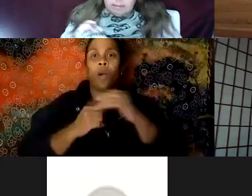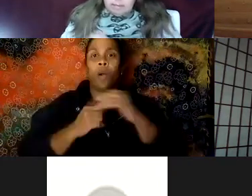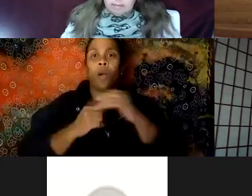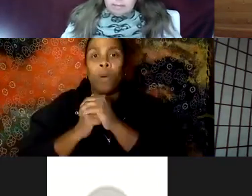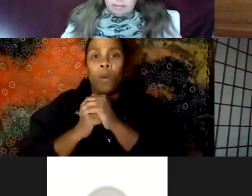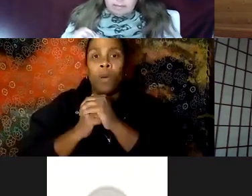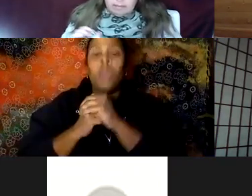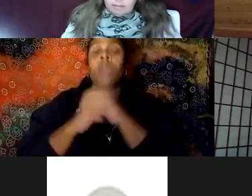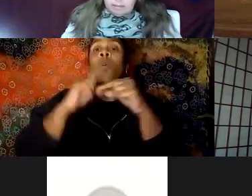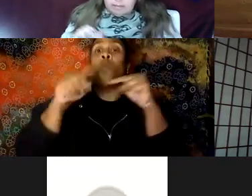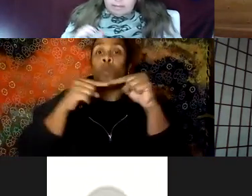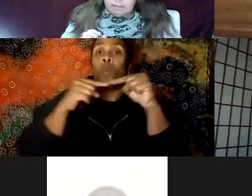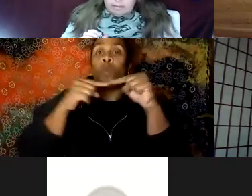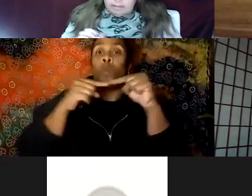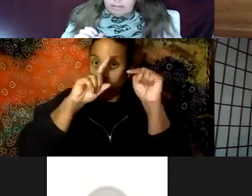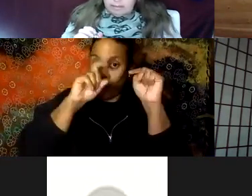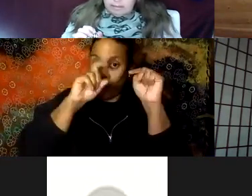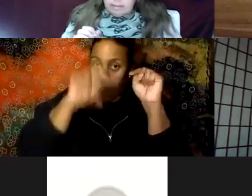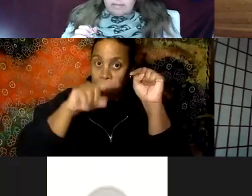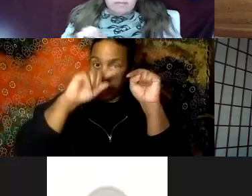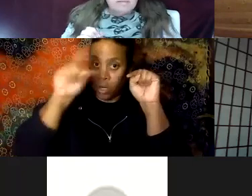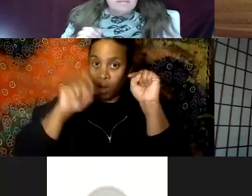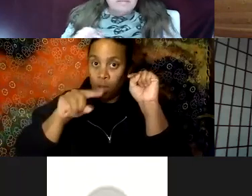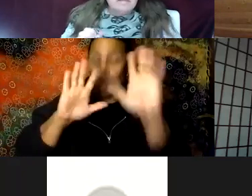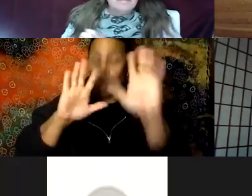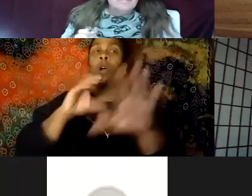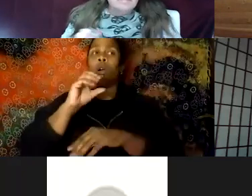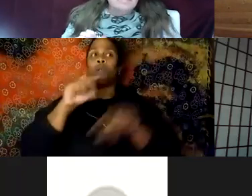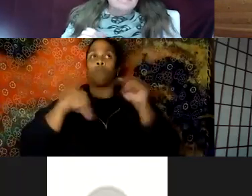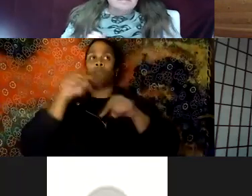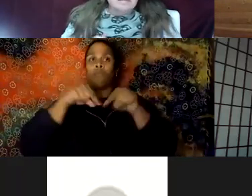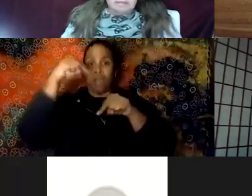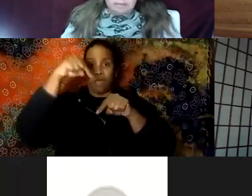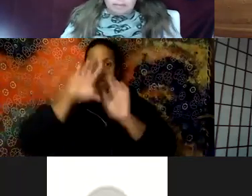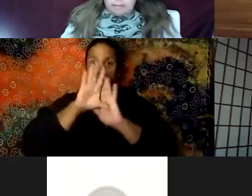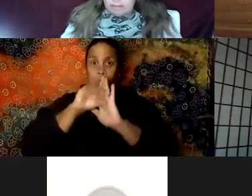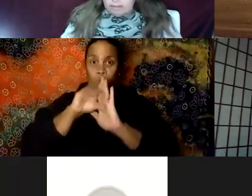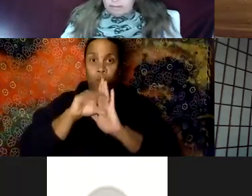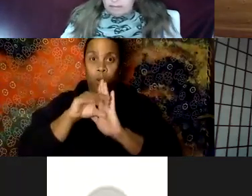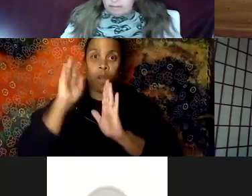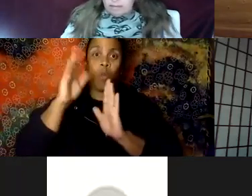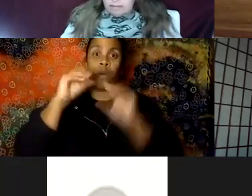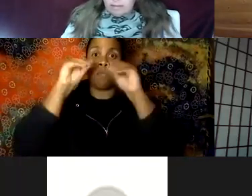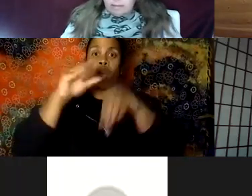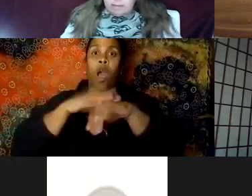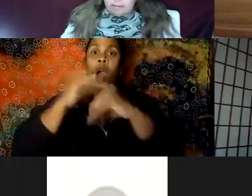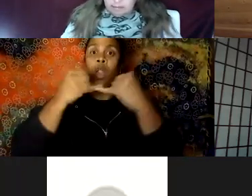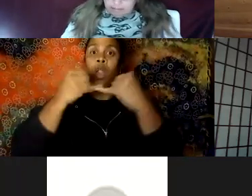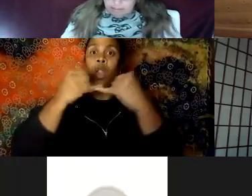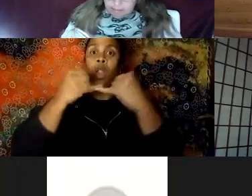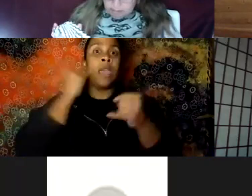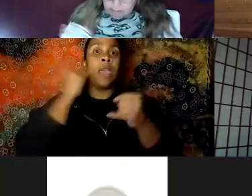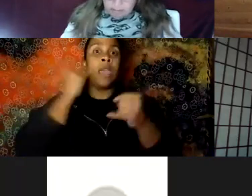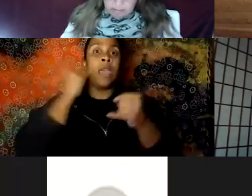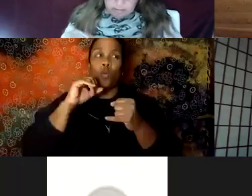you might ask a question about this. Oh, this is being recorded and this will be online. So please, if you ask questions that you feel comfortable having